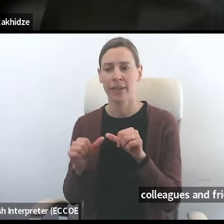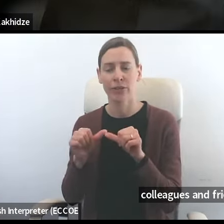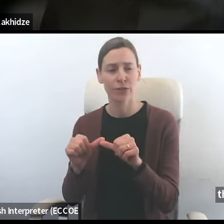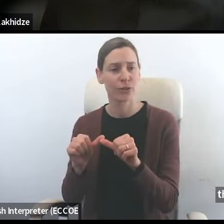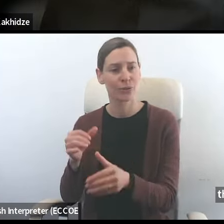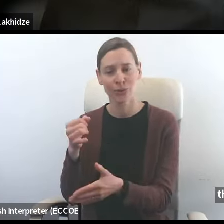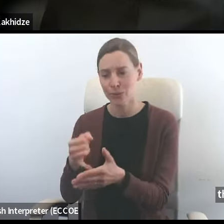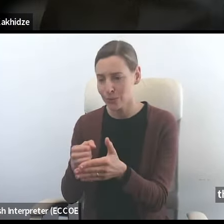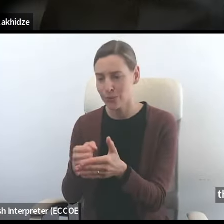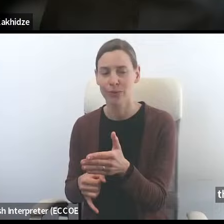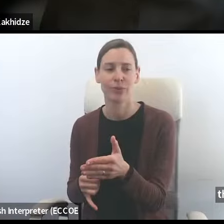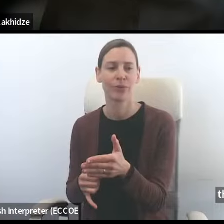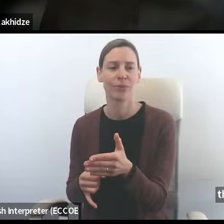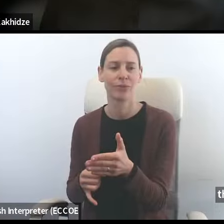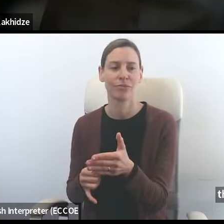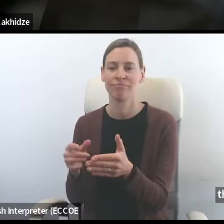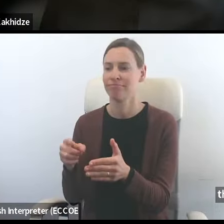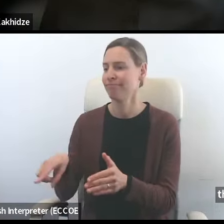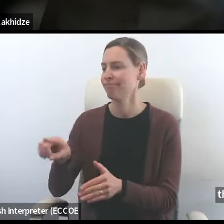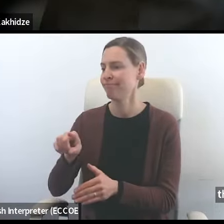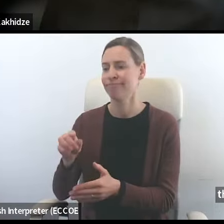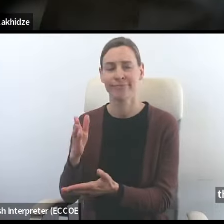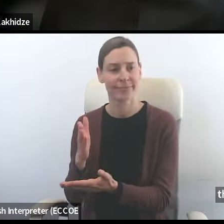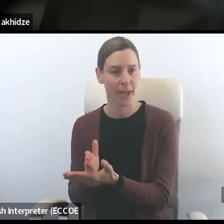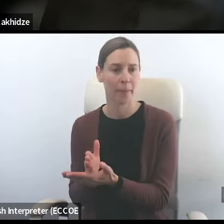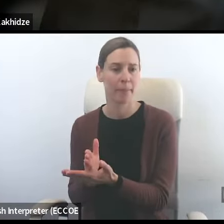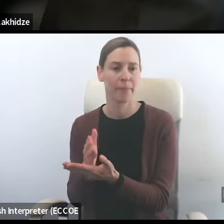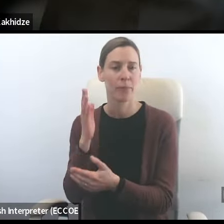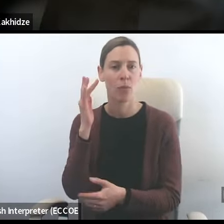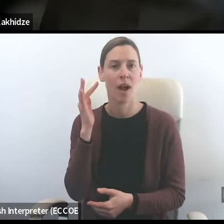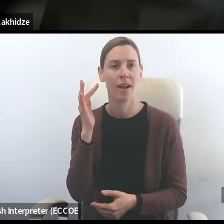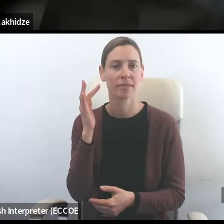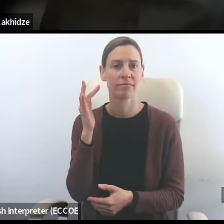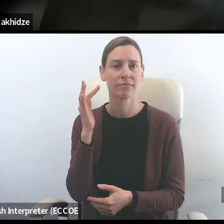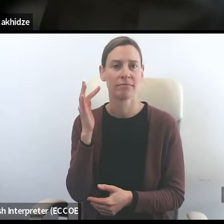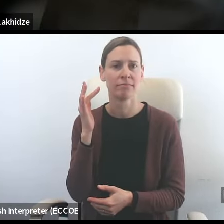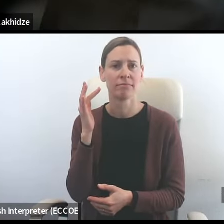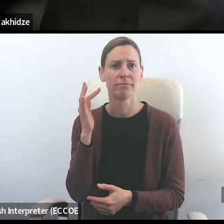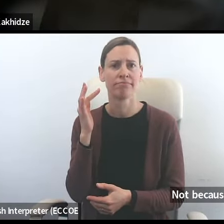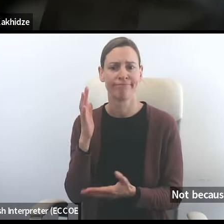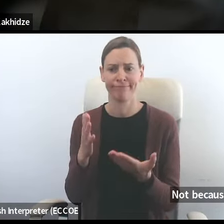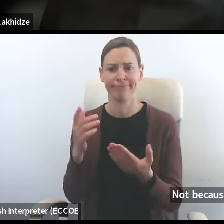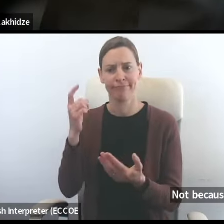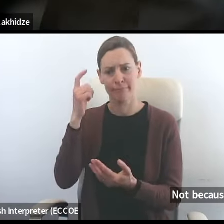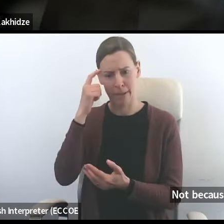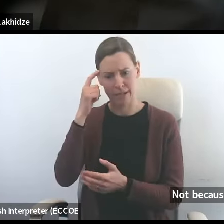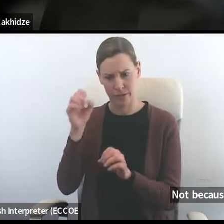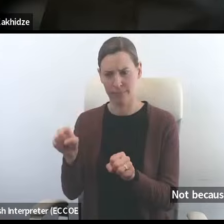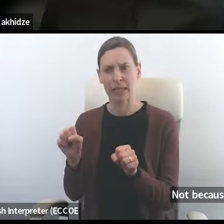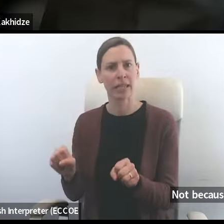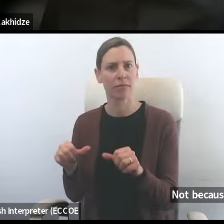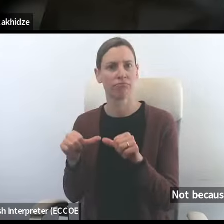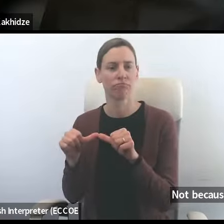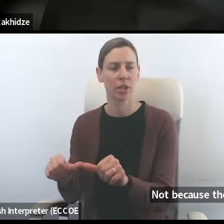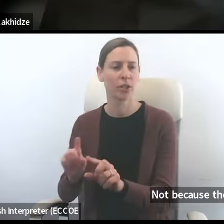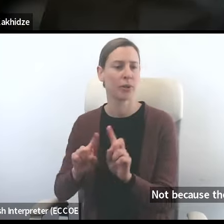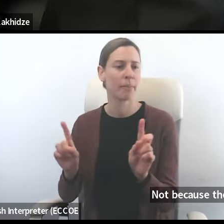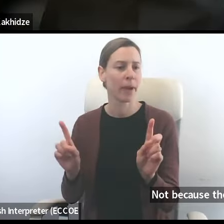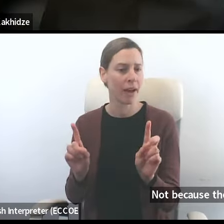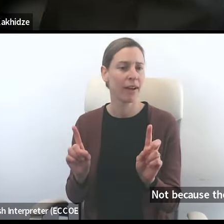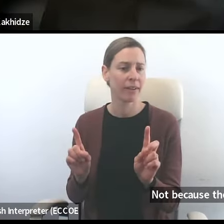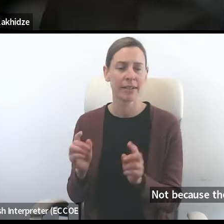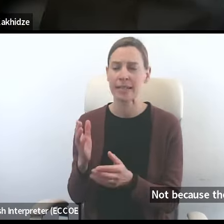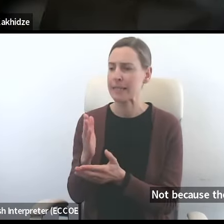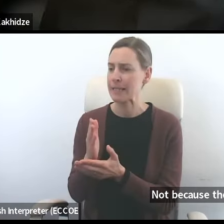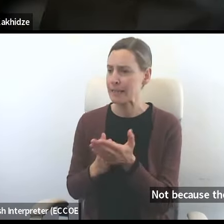not because they lost their mental capacity, like, but because some of them